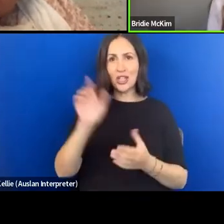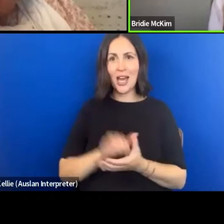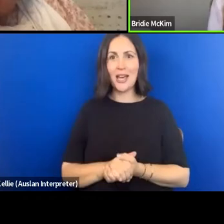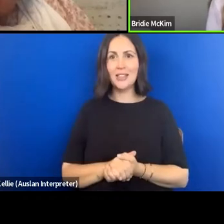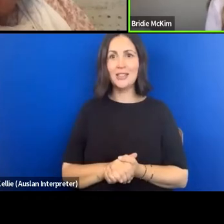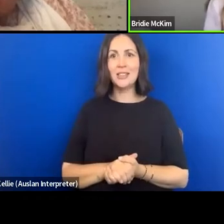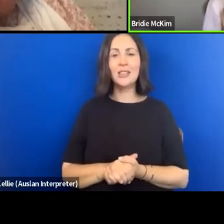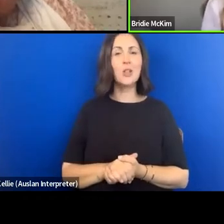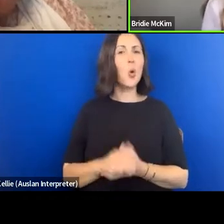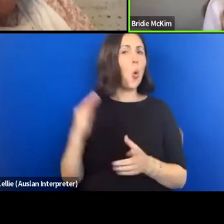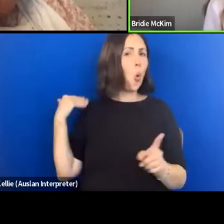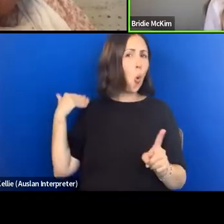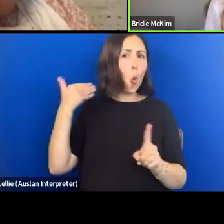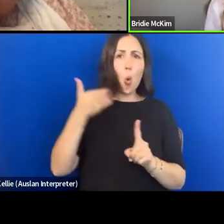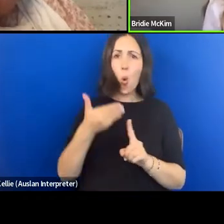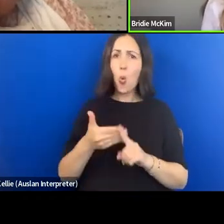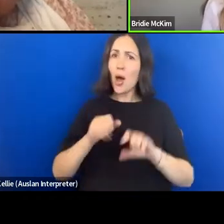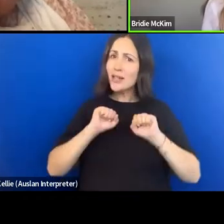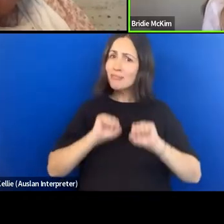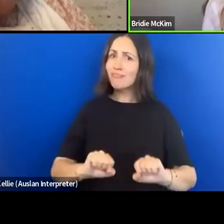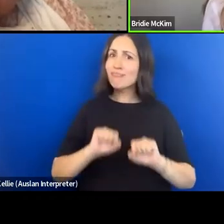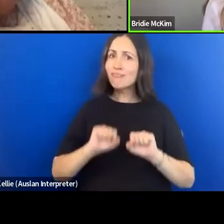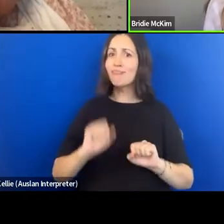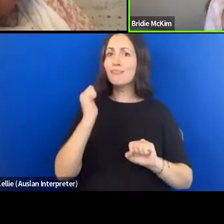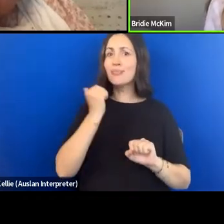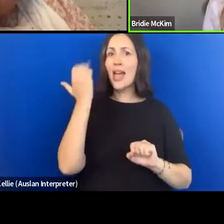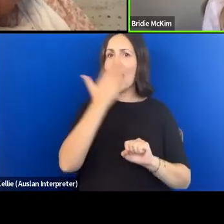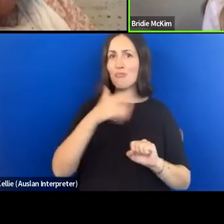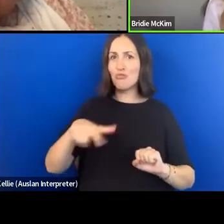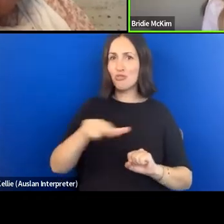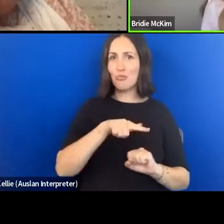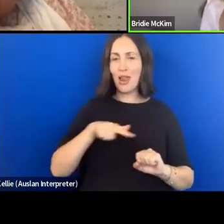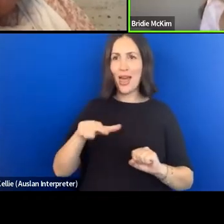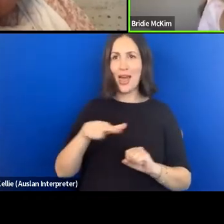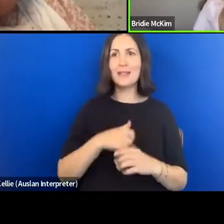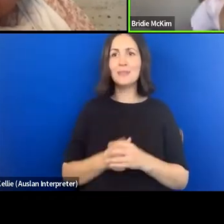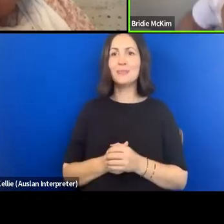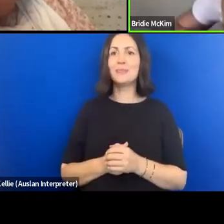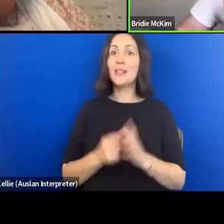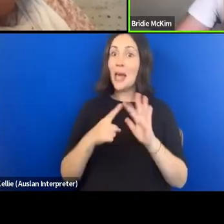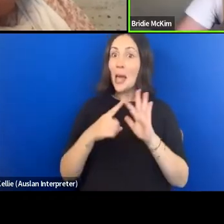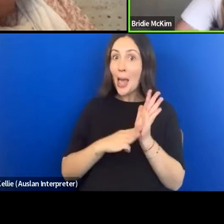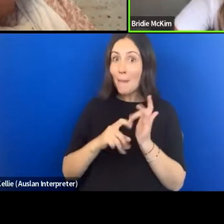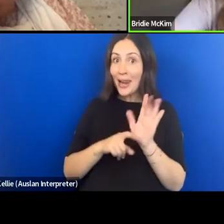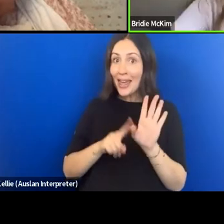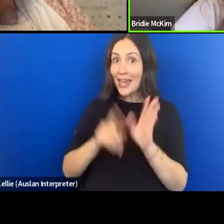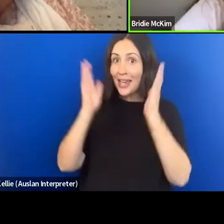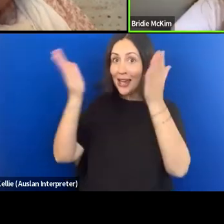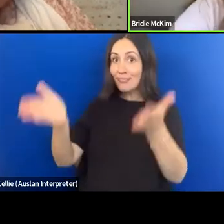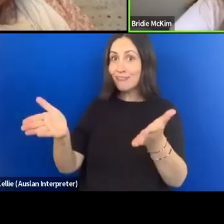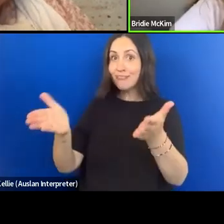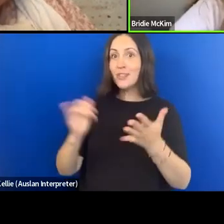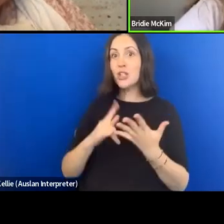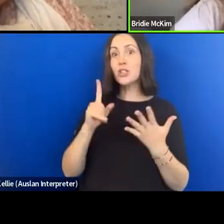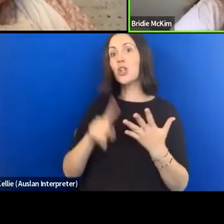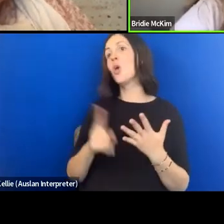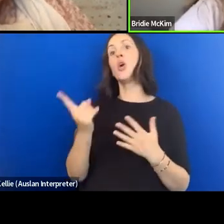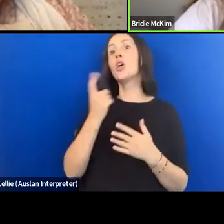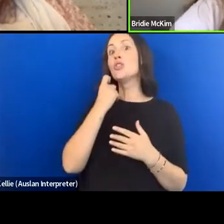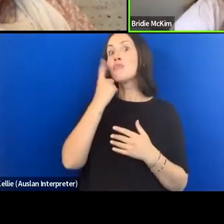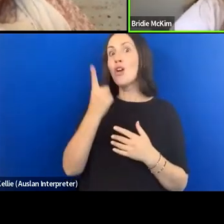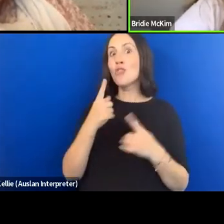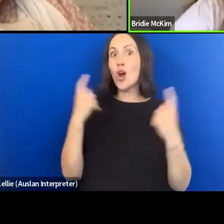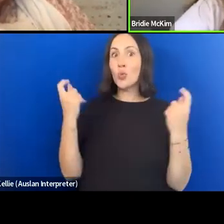was, always will be Aboriginal land. Emily Dash. So tomorrow we are